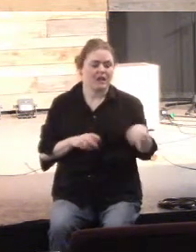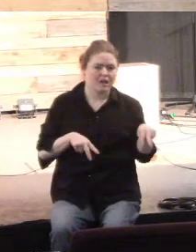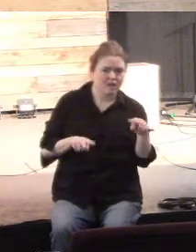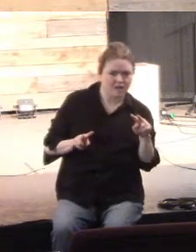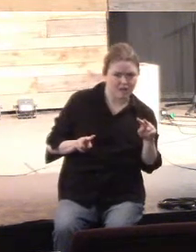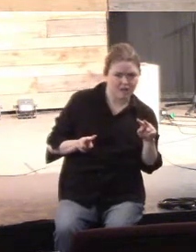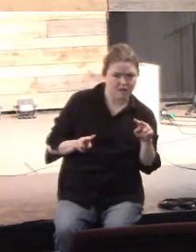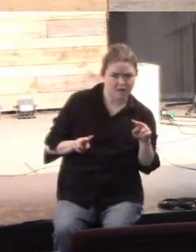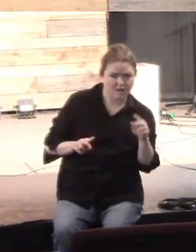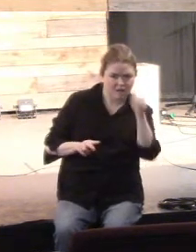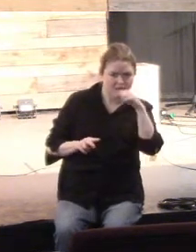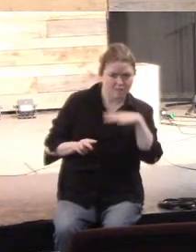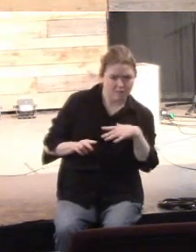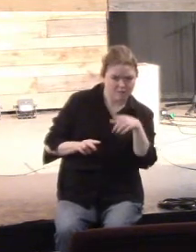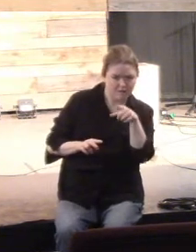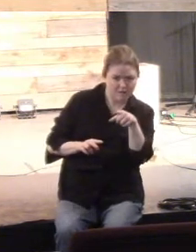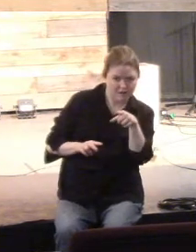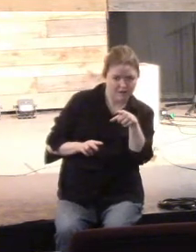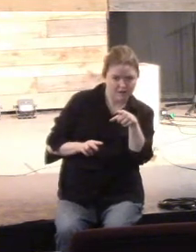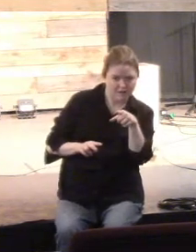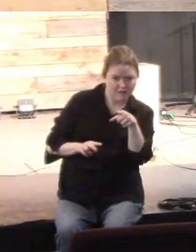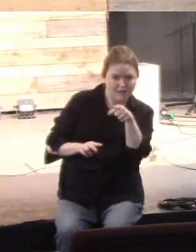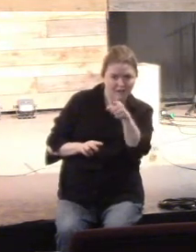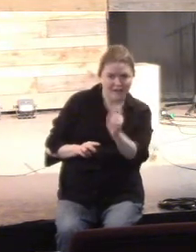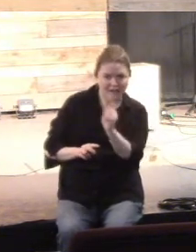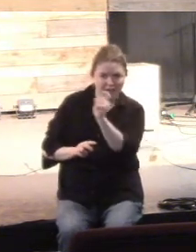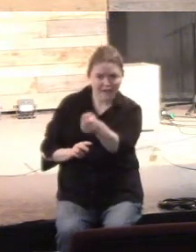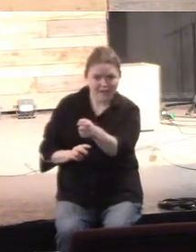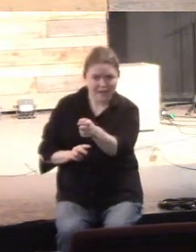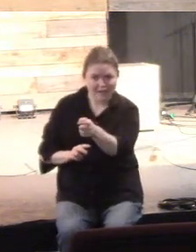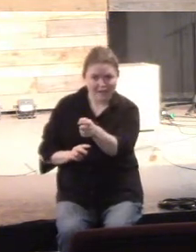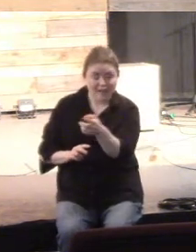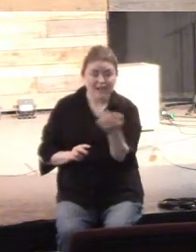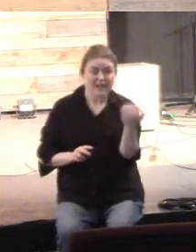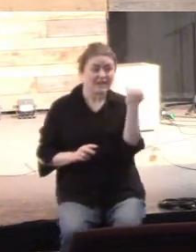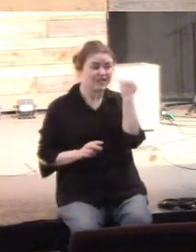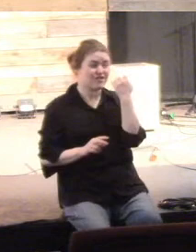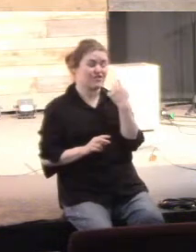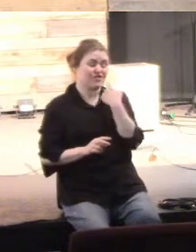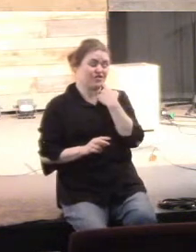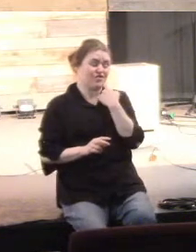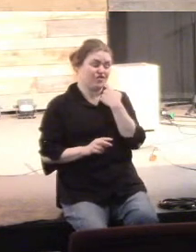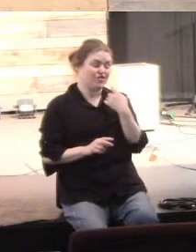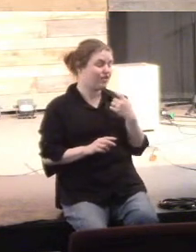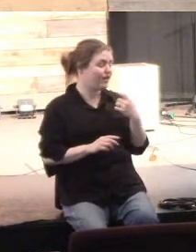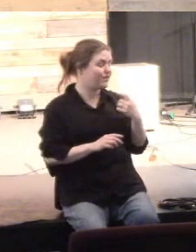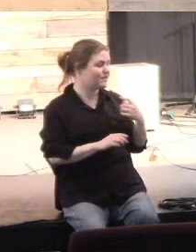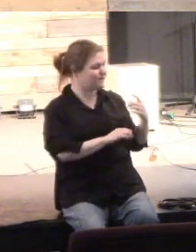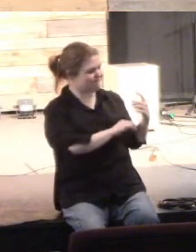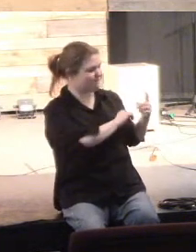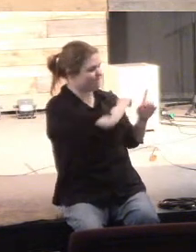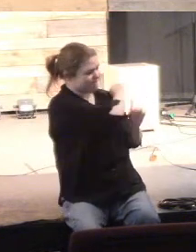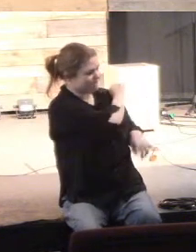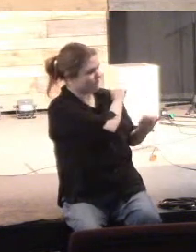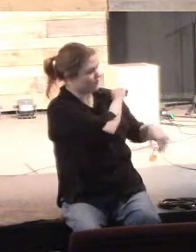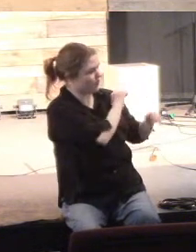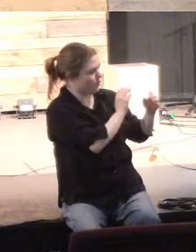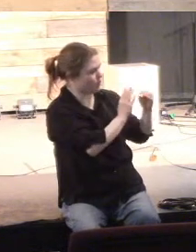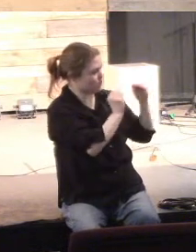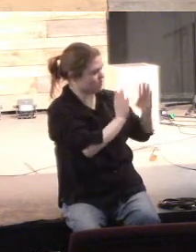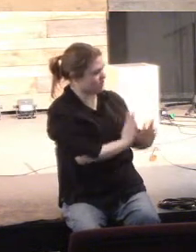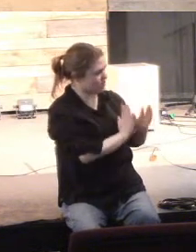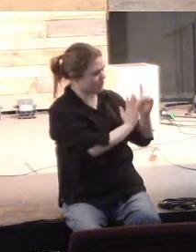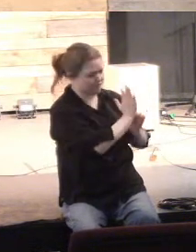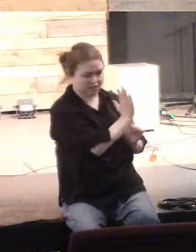Look at that widow giving over there, her offering, because he just rebuked the teachers of the law by pointing out the widow. He may be pointing out really